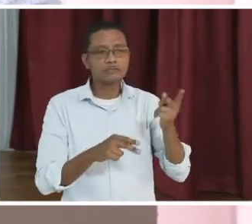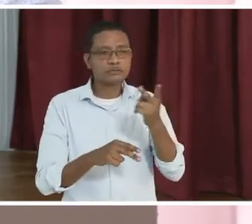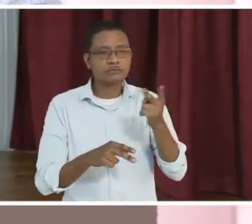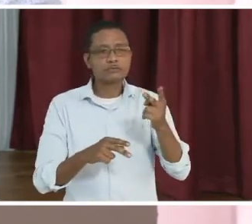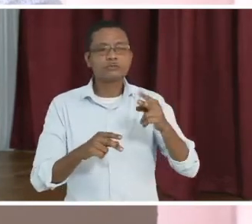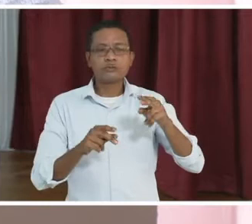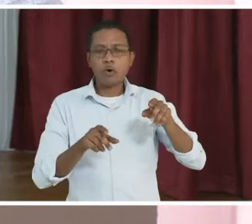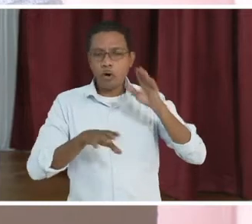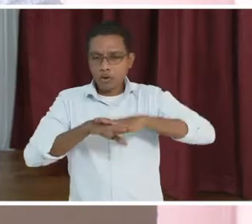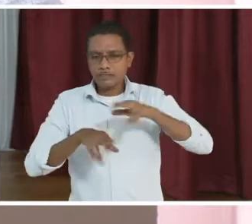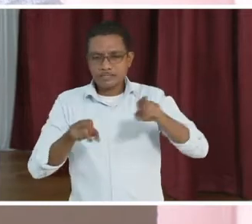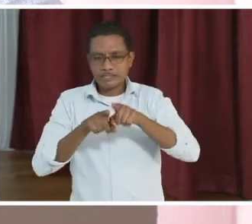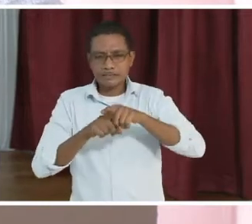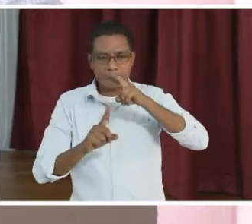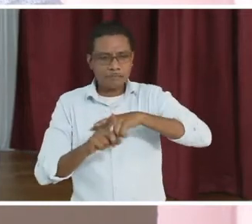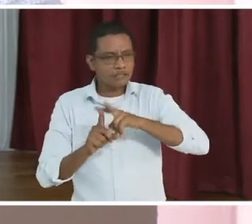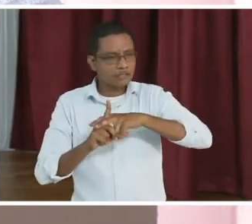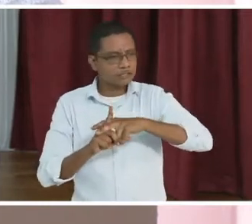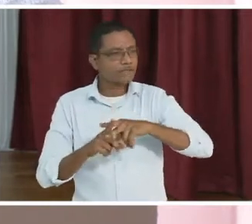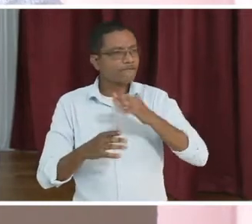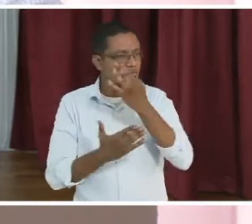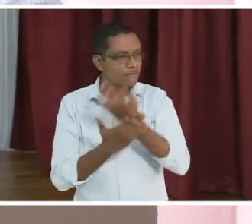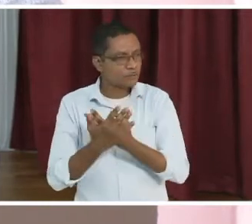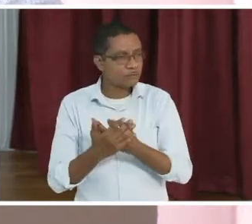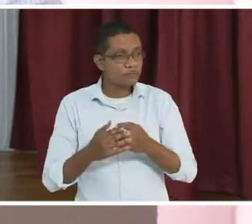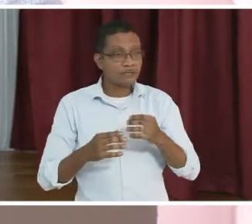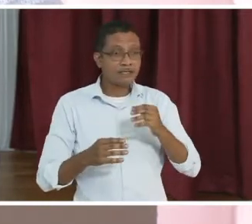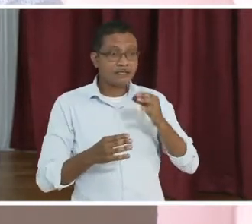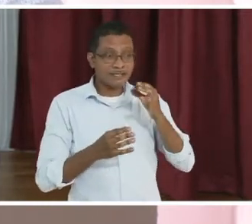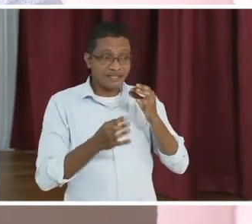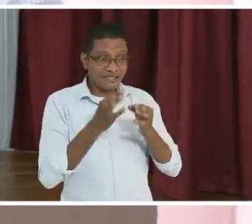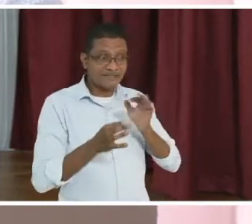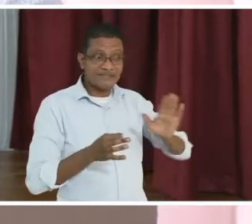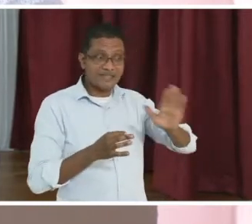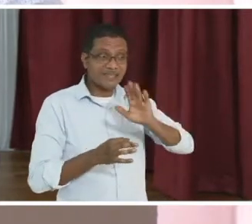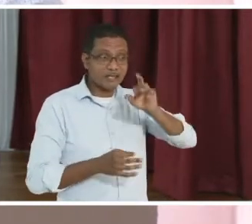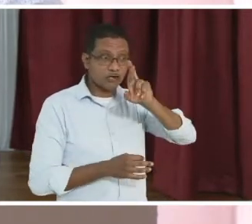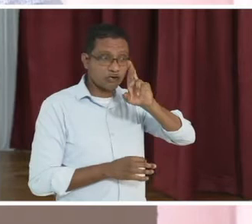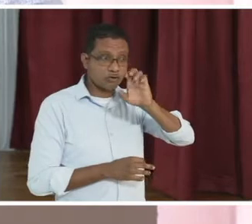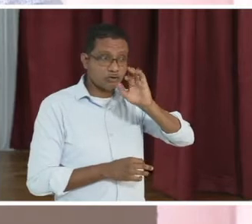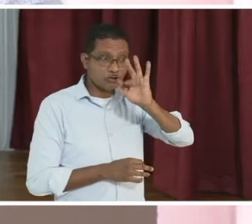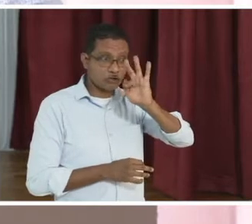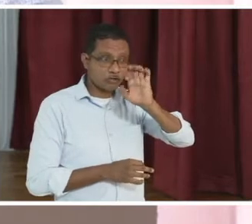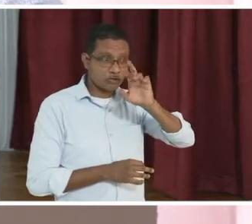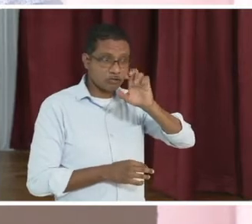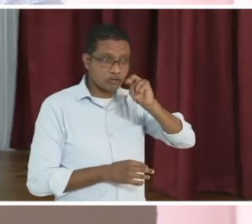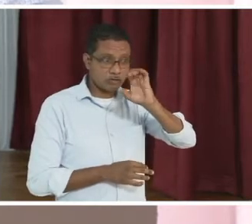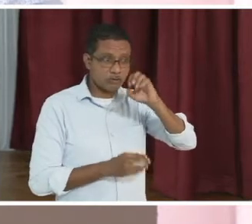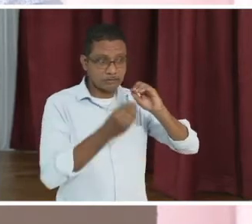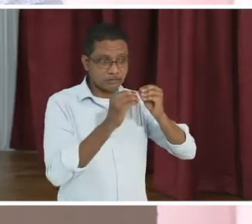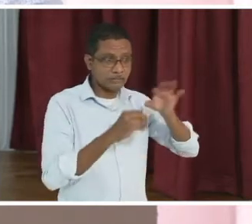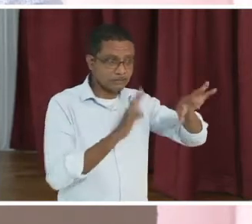case is. So once it is that reference number is selected, randomly selected, we now go into the database and get